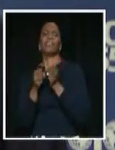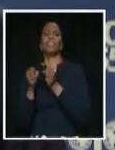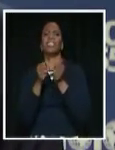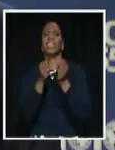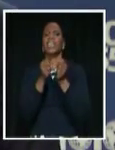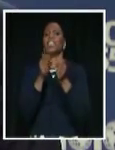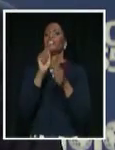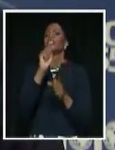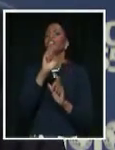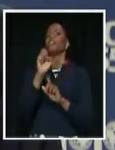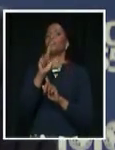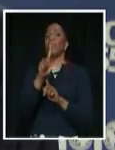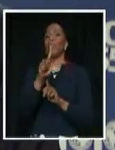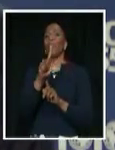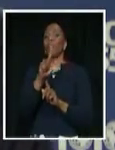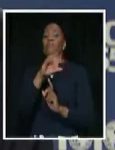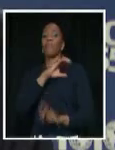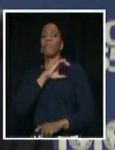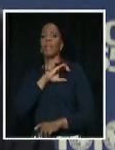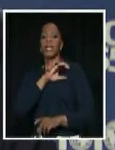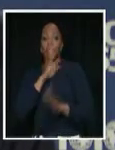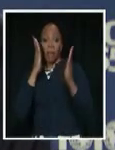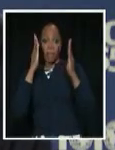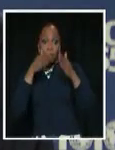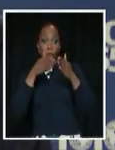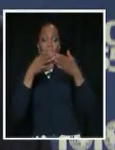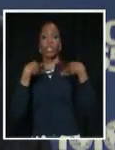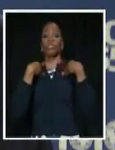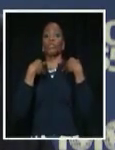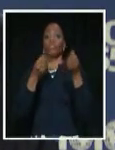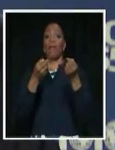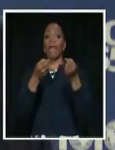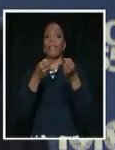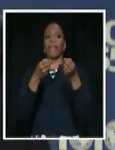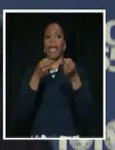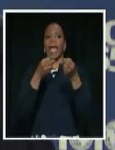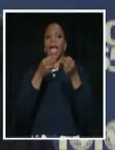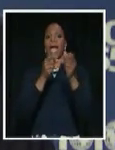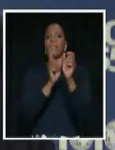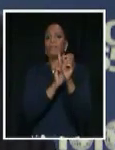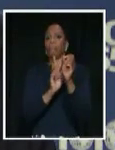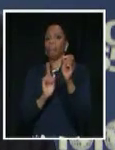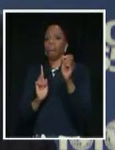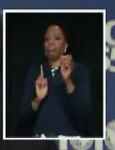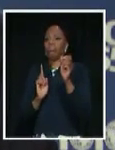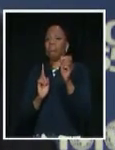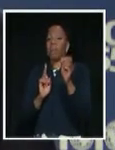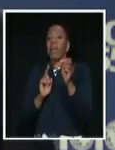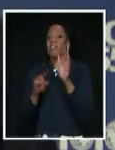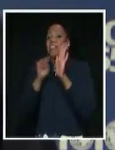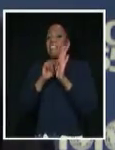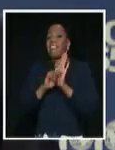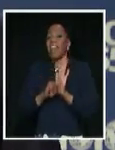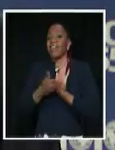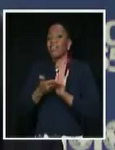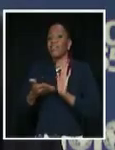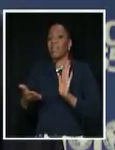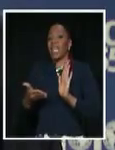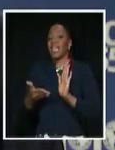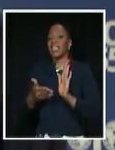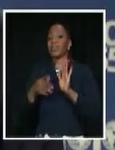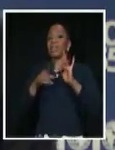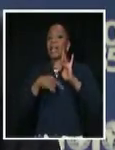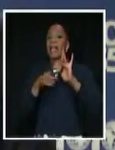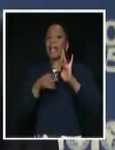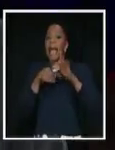policing. Let's focus on those strengths and move away from the things that unfortunately have caused a lack of partnership between the police